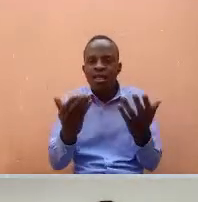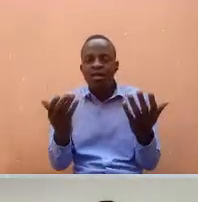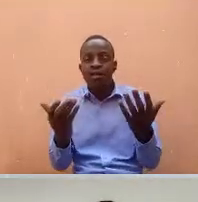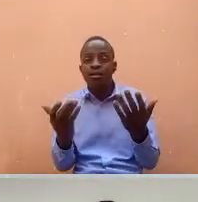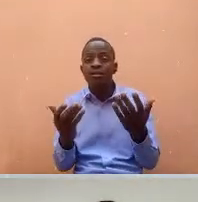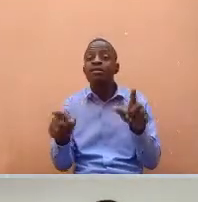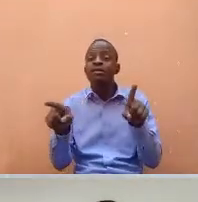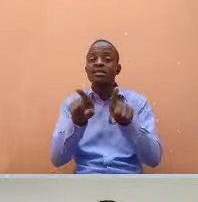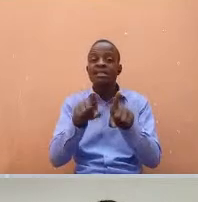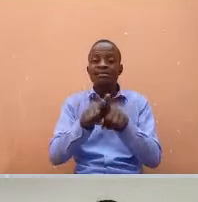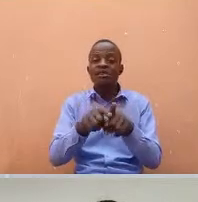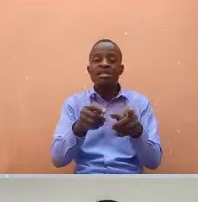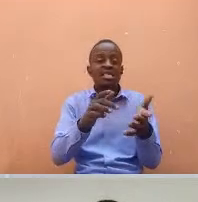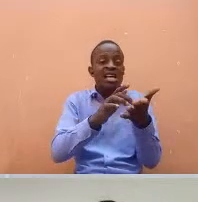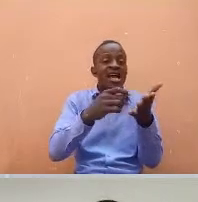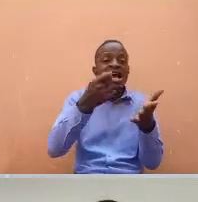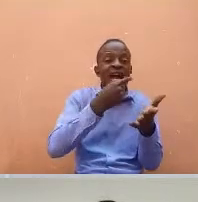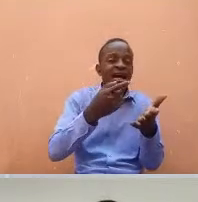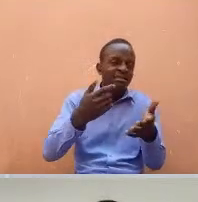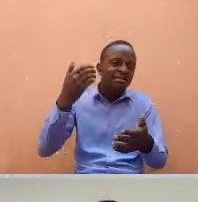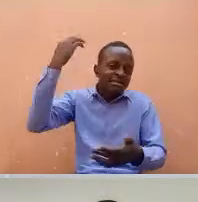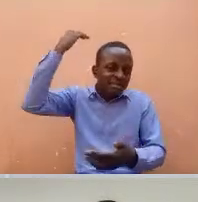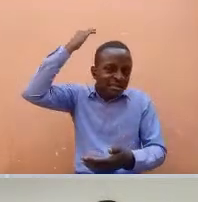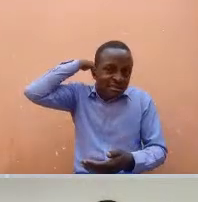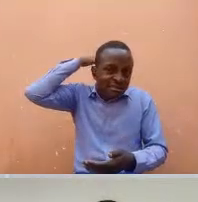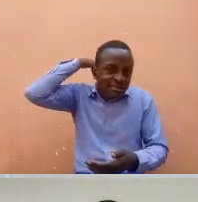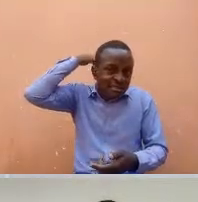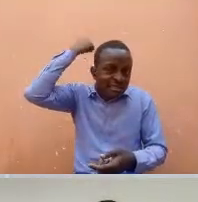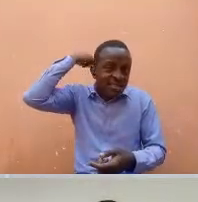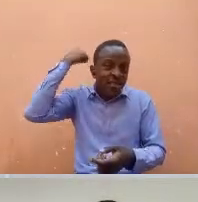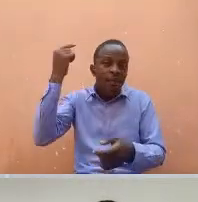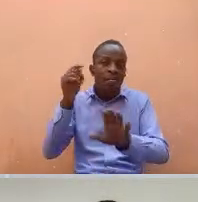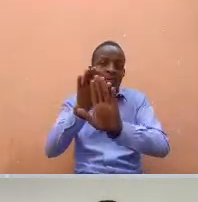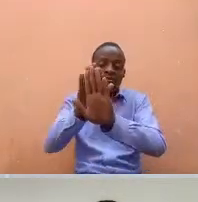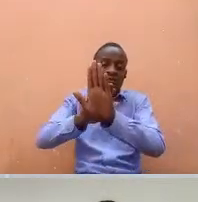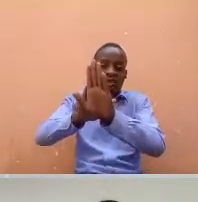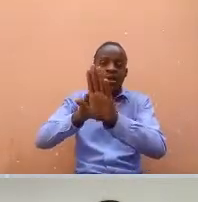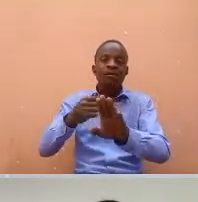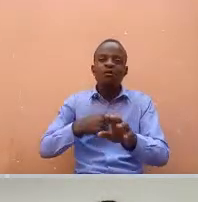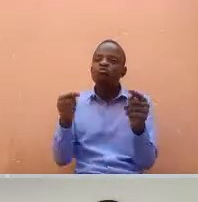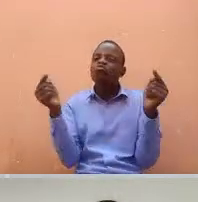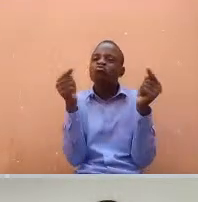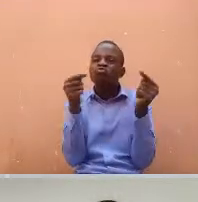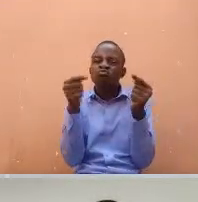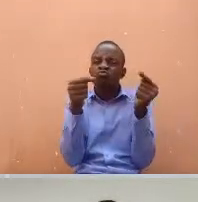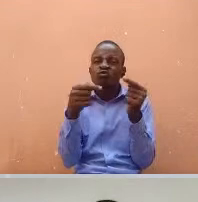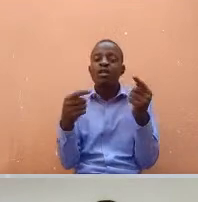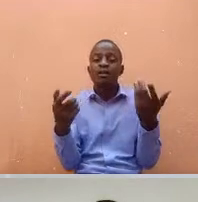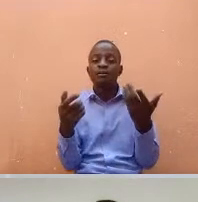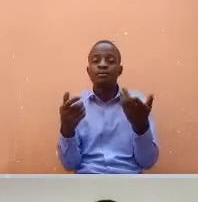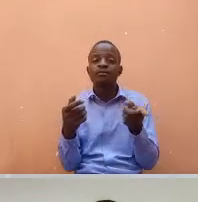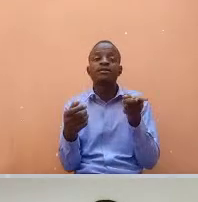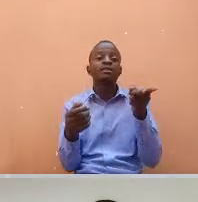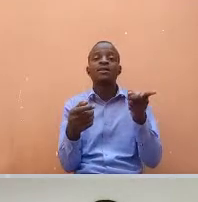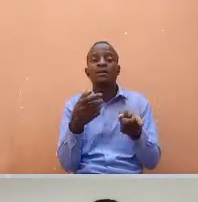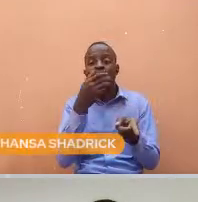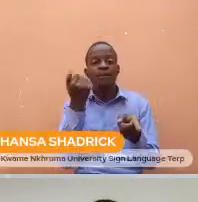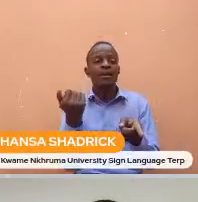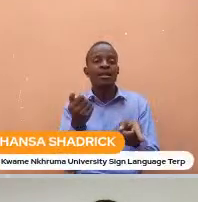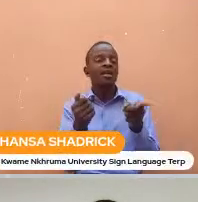Yeah, there's that, they give you back pain. So more or less young people do not prefer hormonal